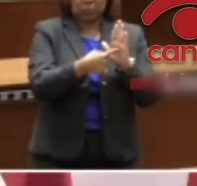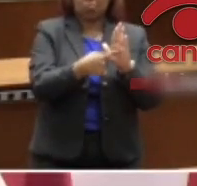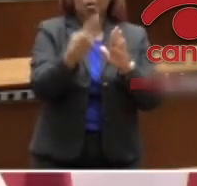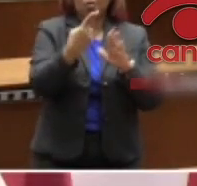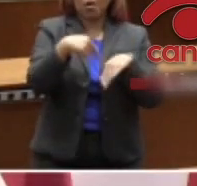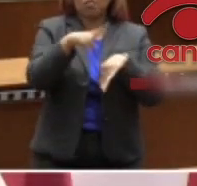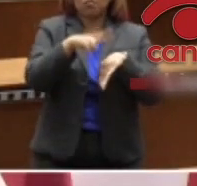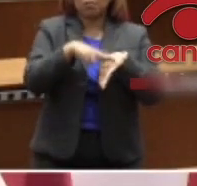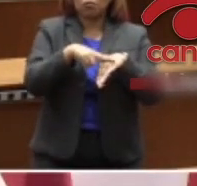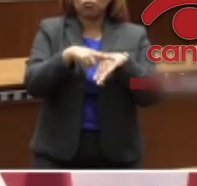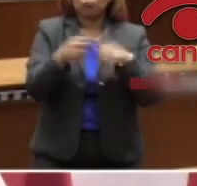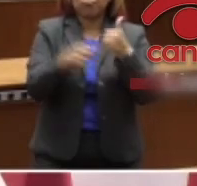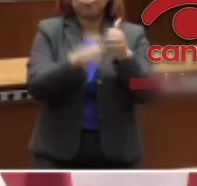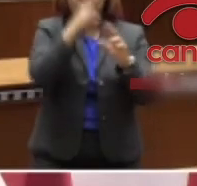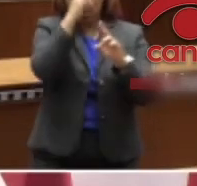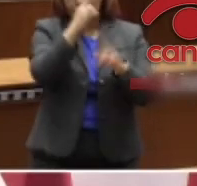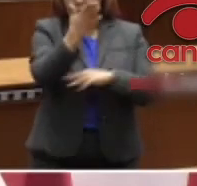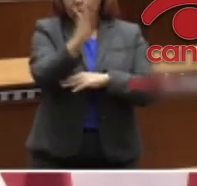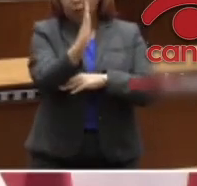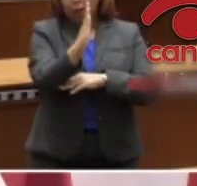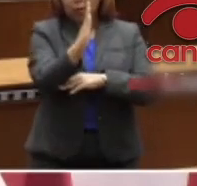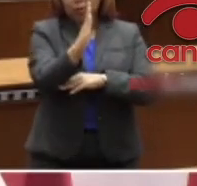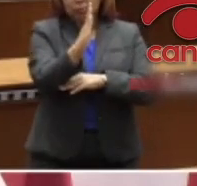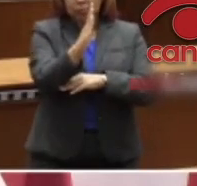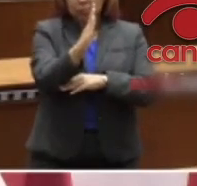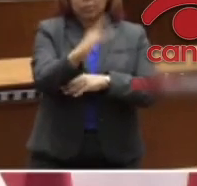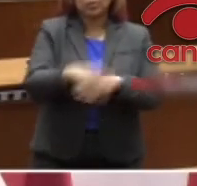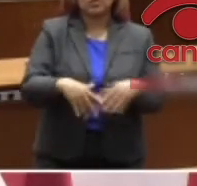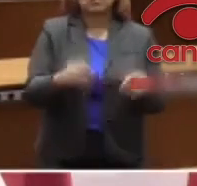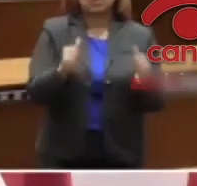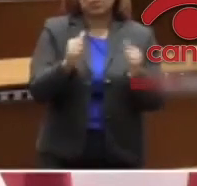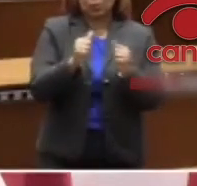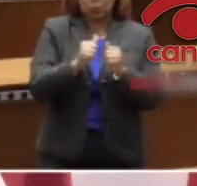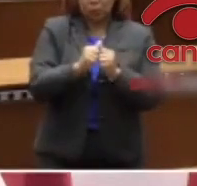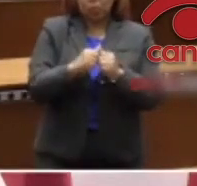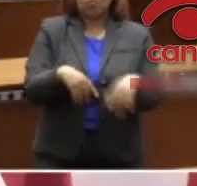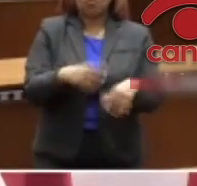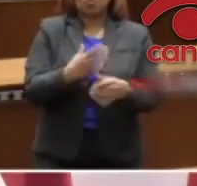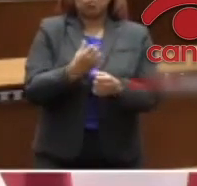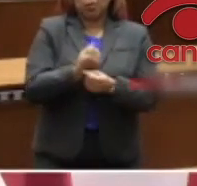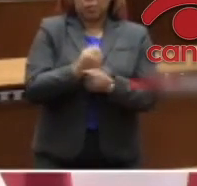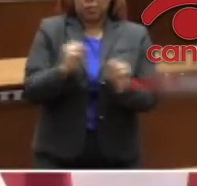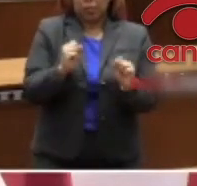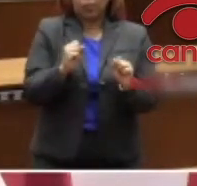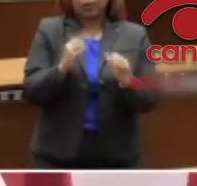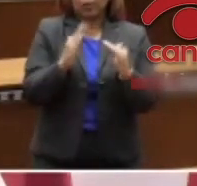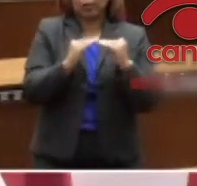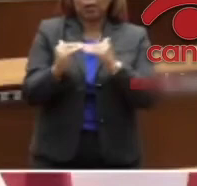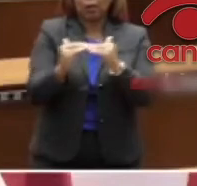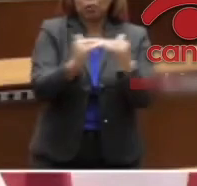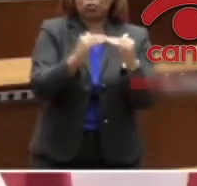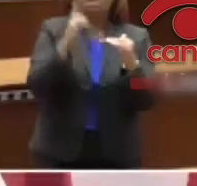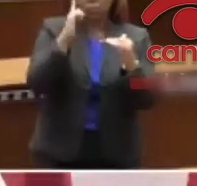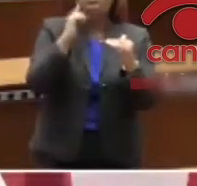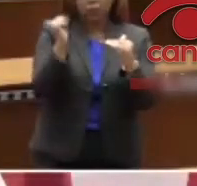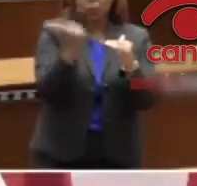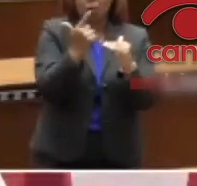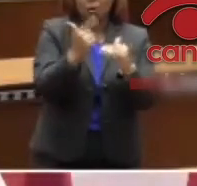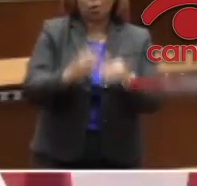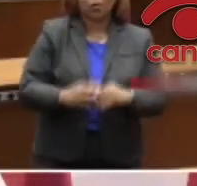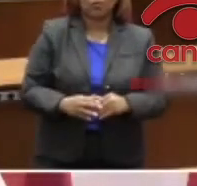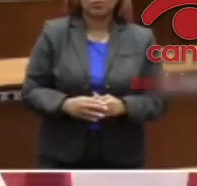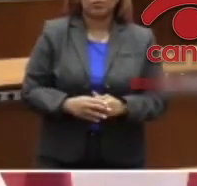it stands, one nation, under God, indivisible, with liberty,